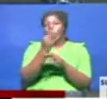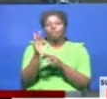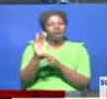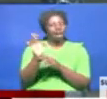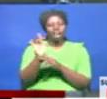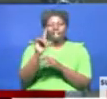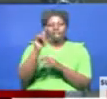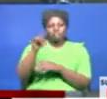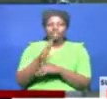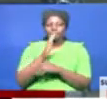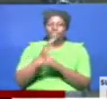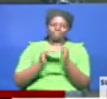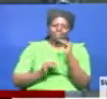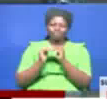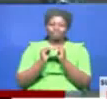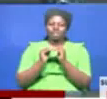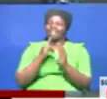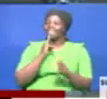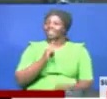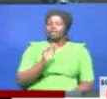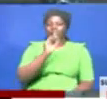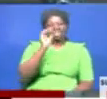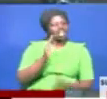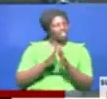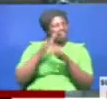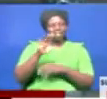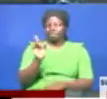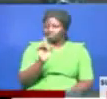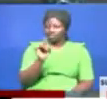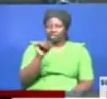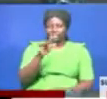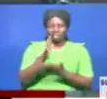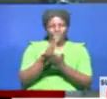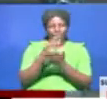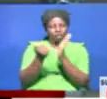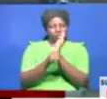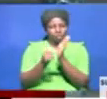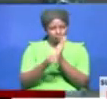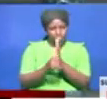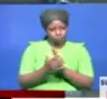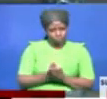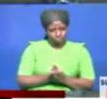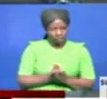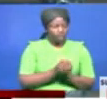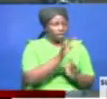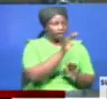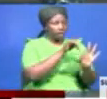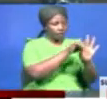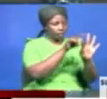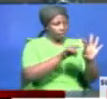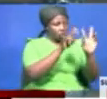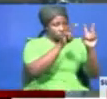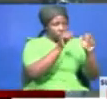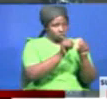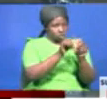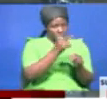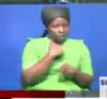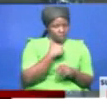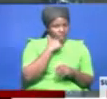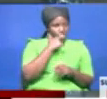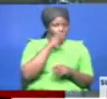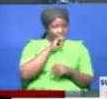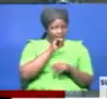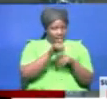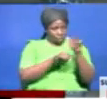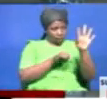more than that. So those are some of the problems. For example, the four issues that you have outlined. At least four. There are so many. At least four.